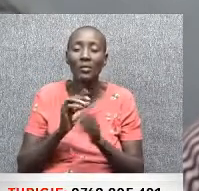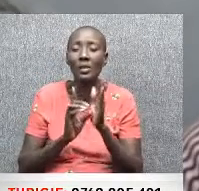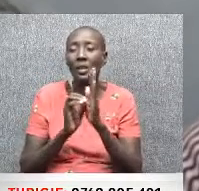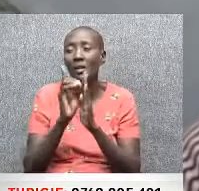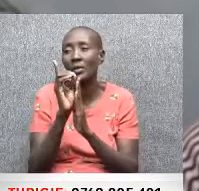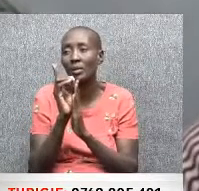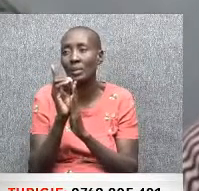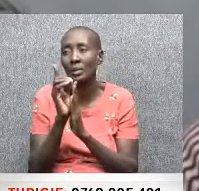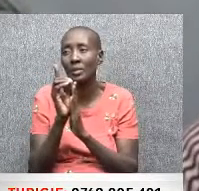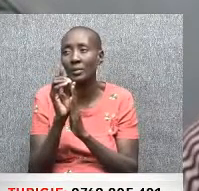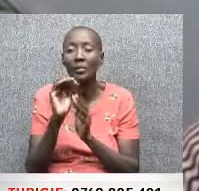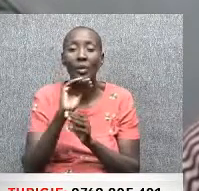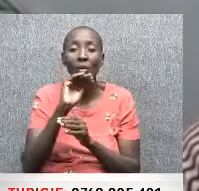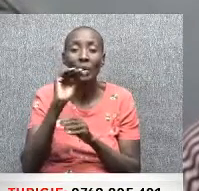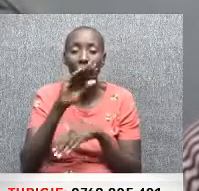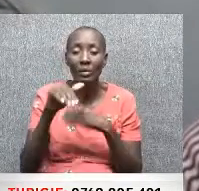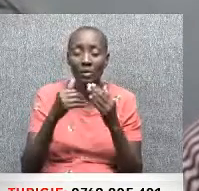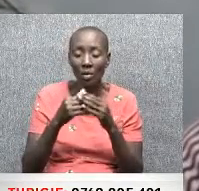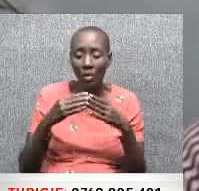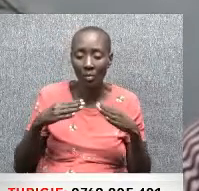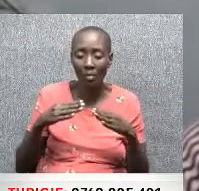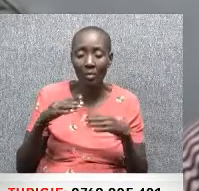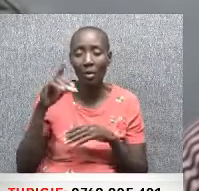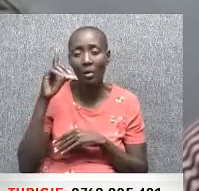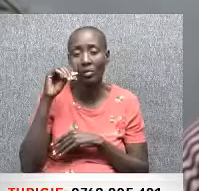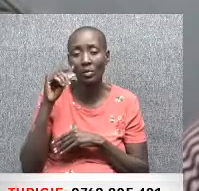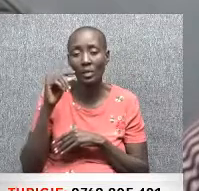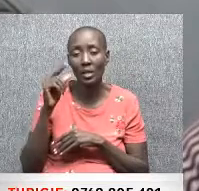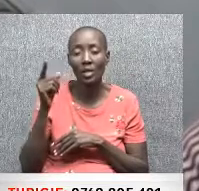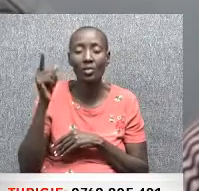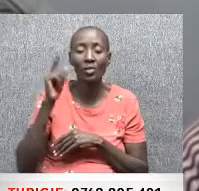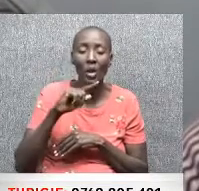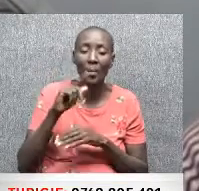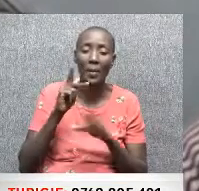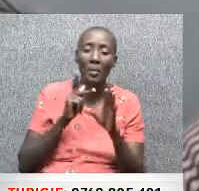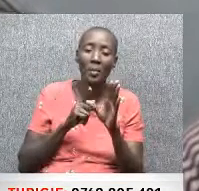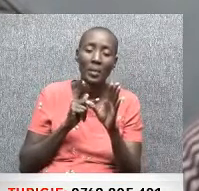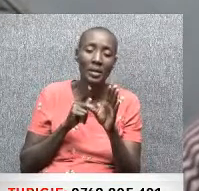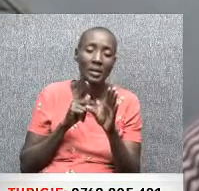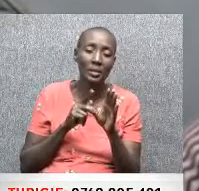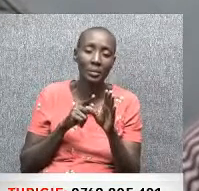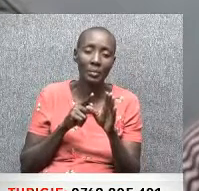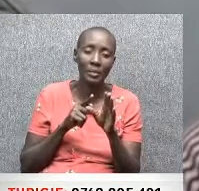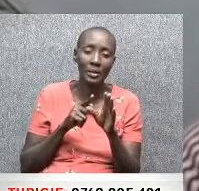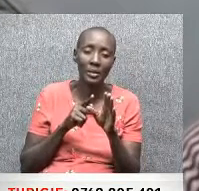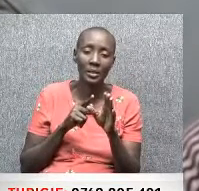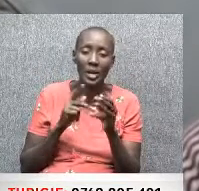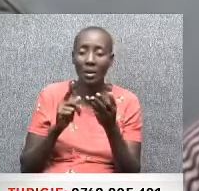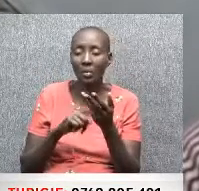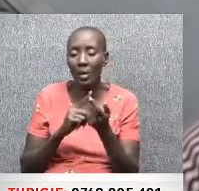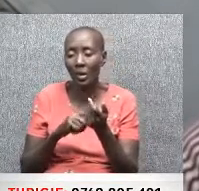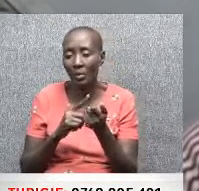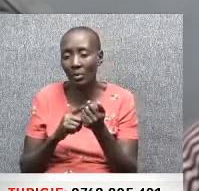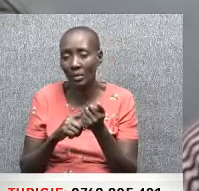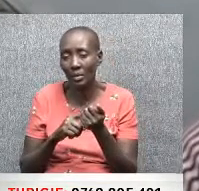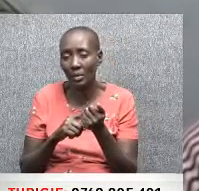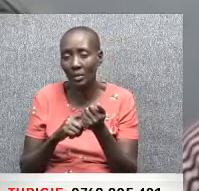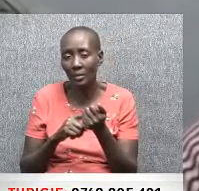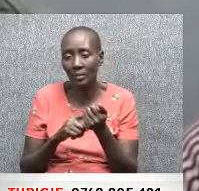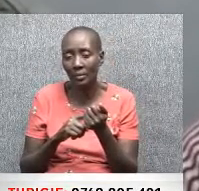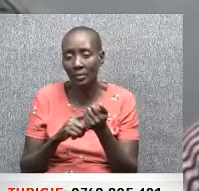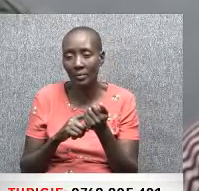people in Mombasa and the coast to turn out in large numbers to be counted in the